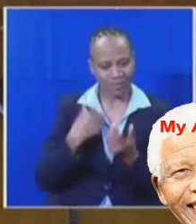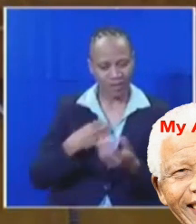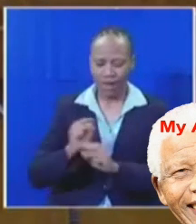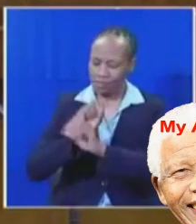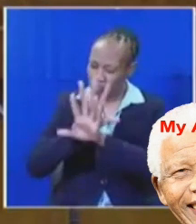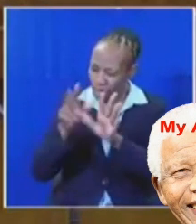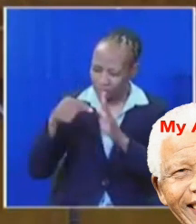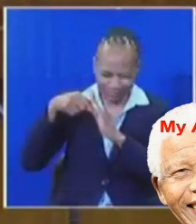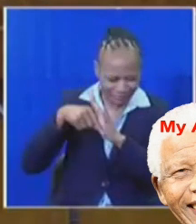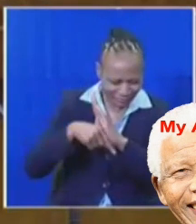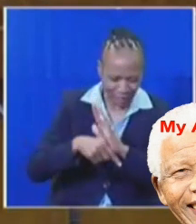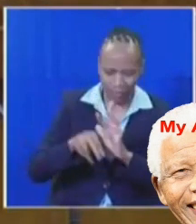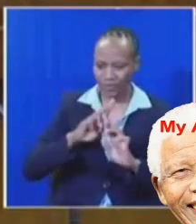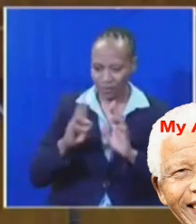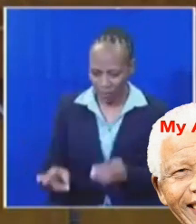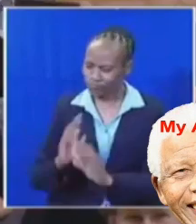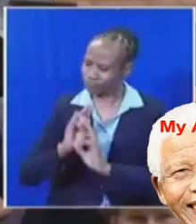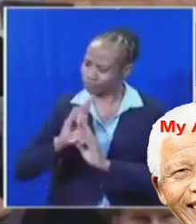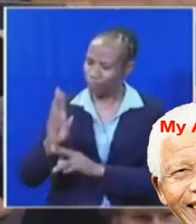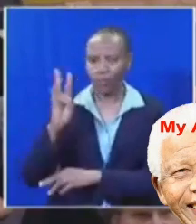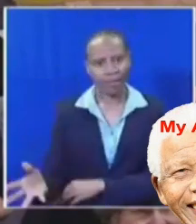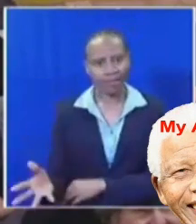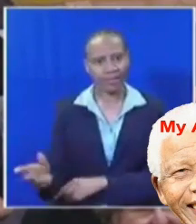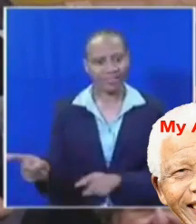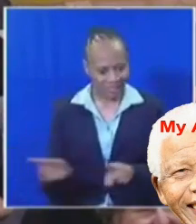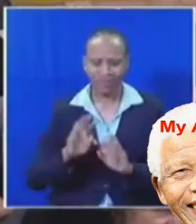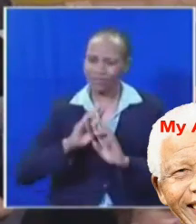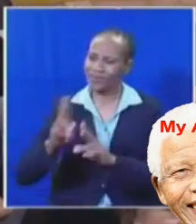answer and the report. Order. I found that to be an answer.